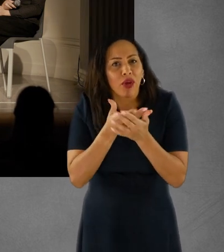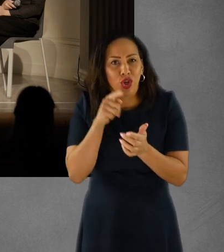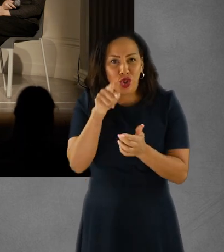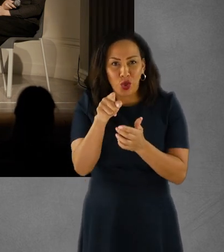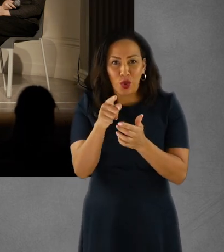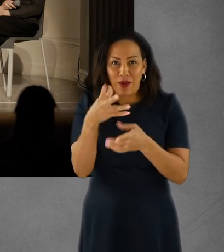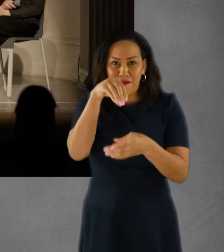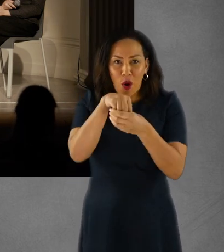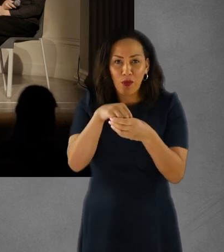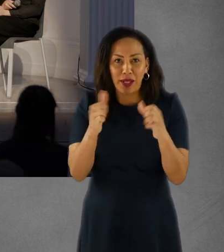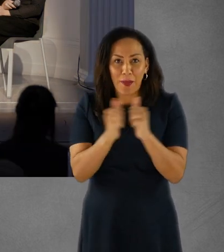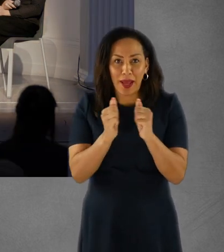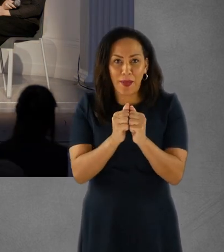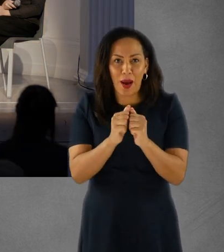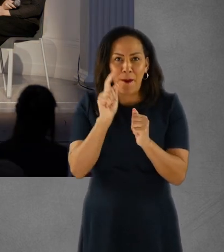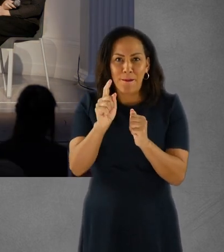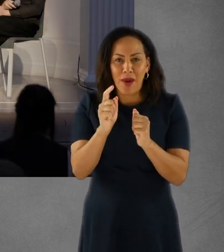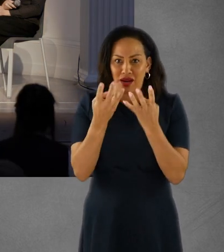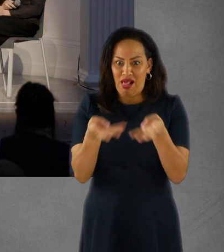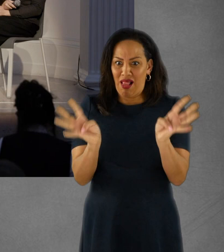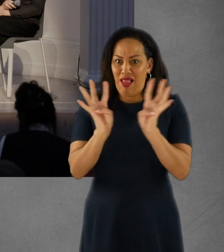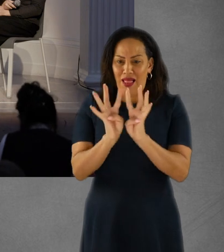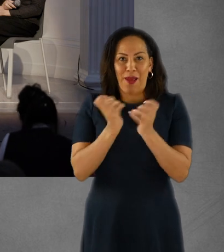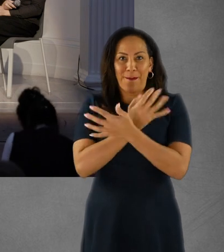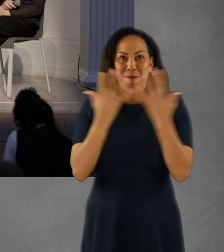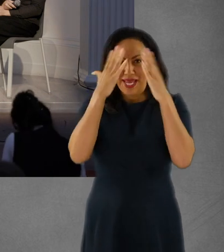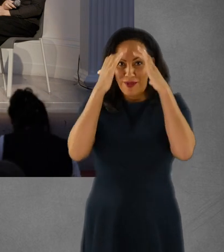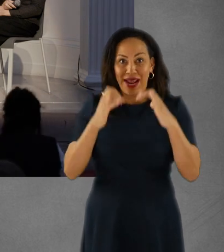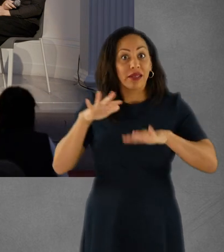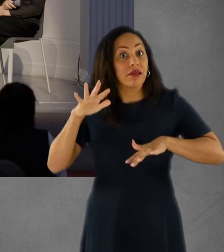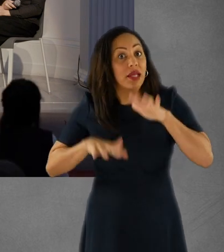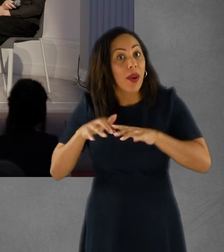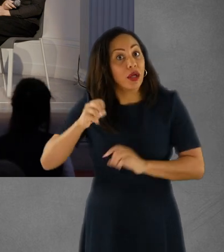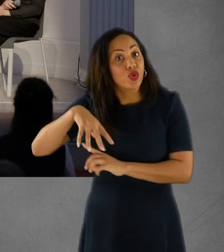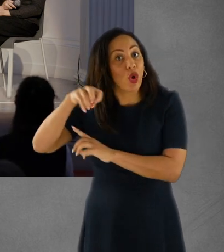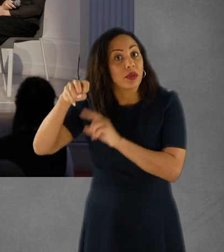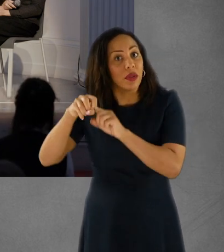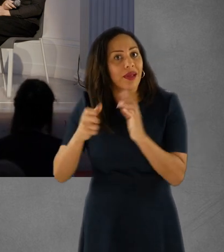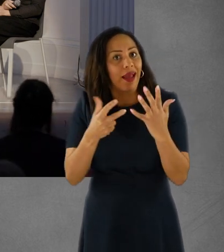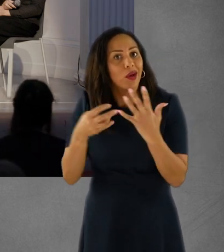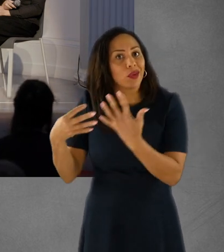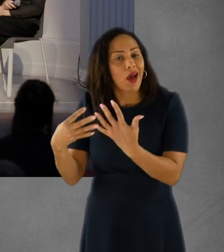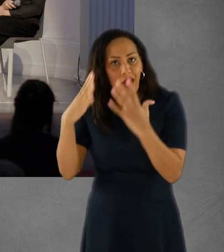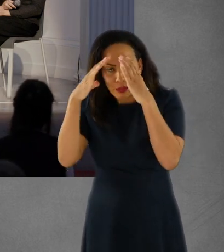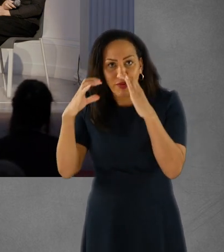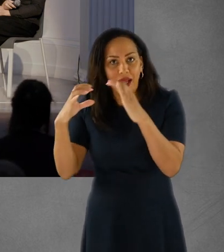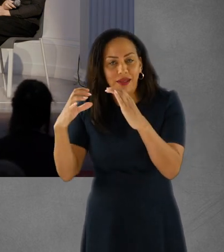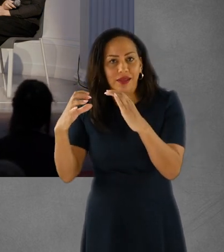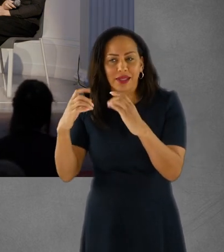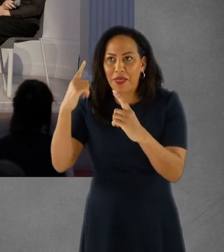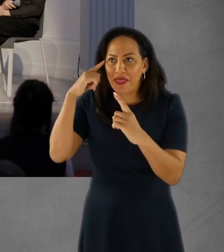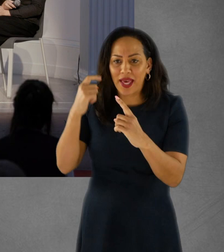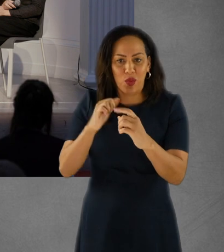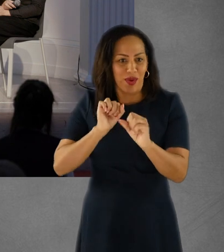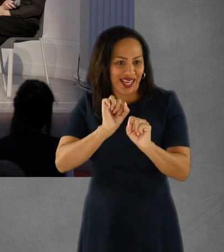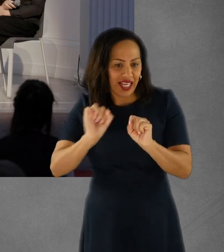many brains. i.e. the octopus having 8 or 9 brains that the octopus can think with each of its